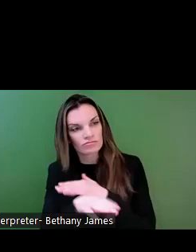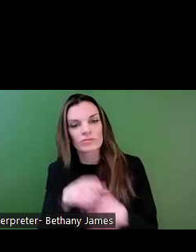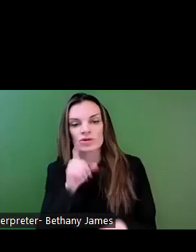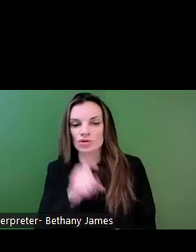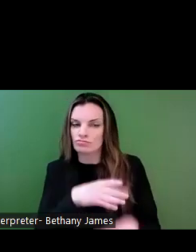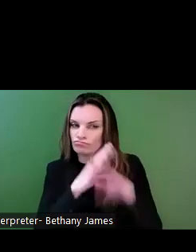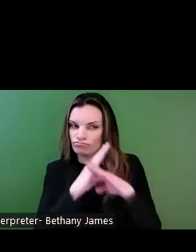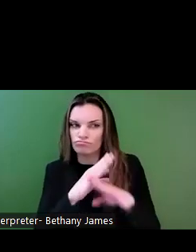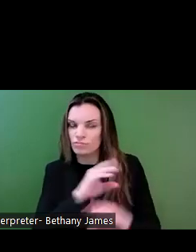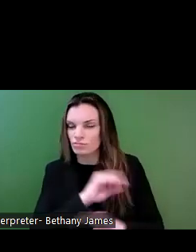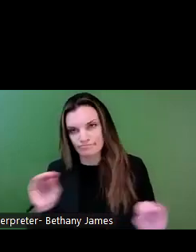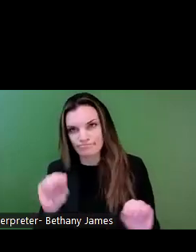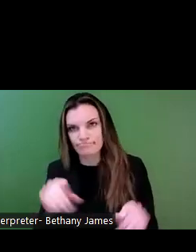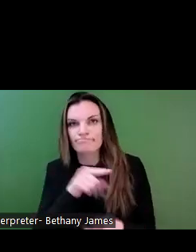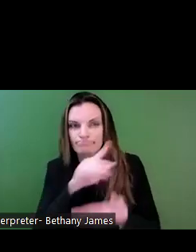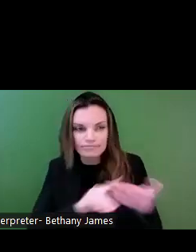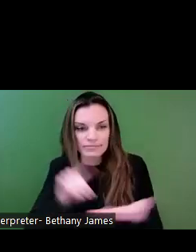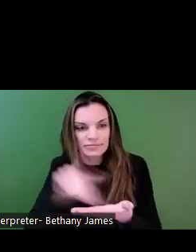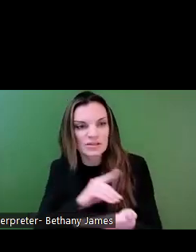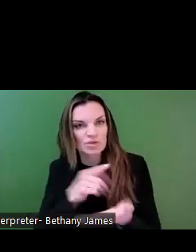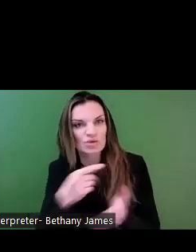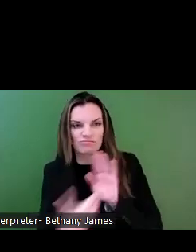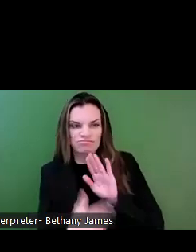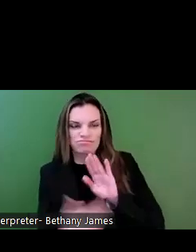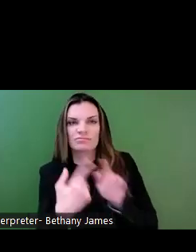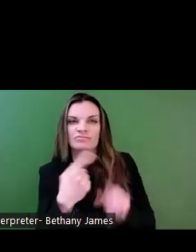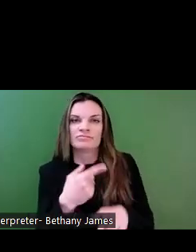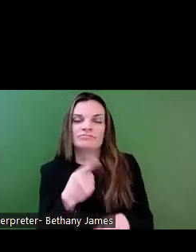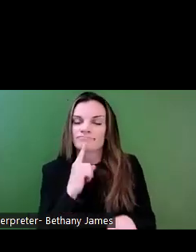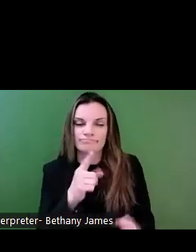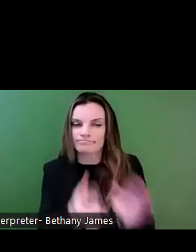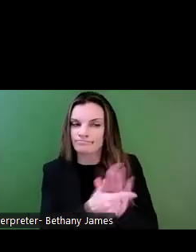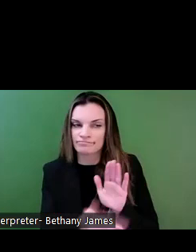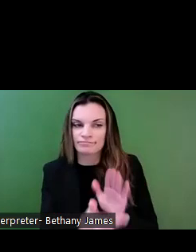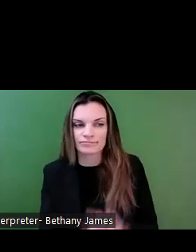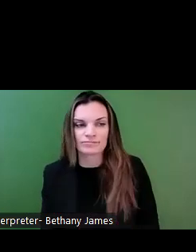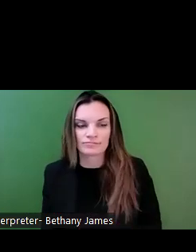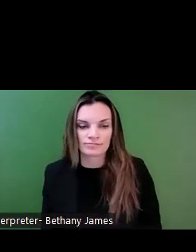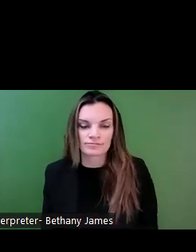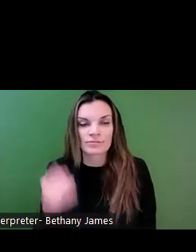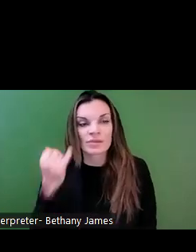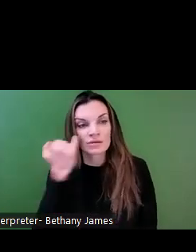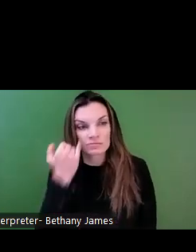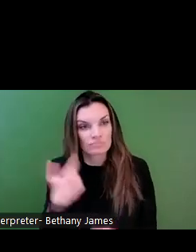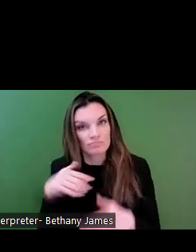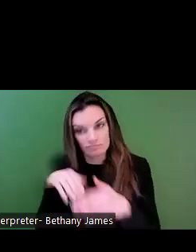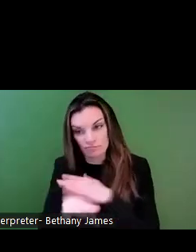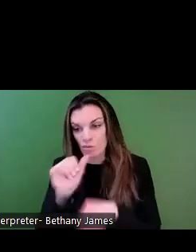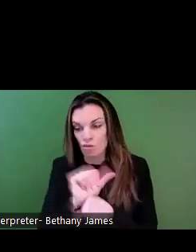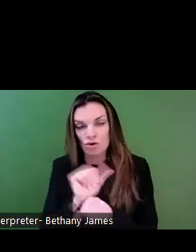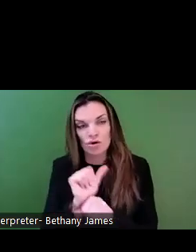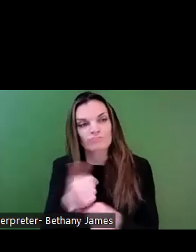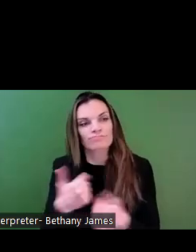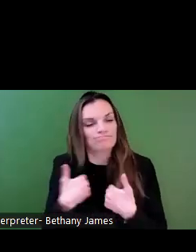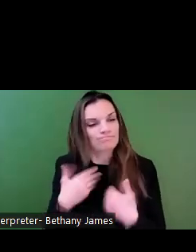if an individual has a disability that impacts work performance, they may need an accommodation. What is an accommodation? An